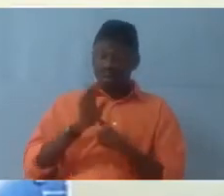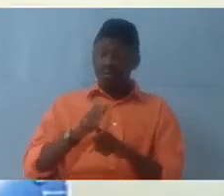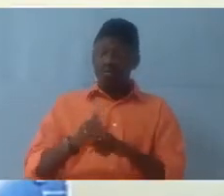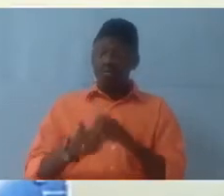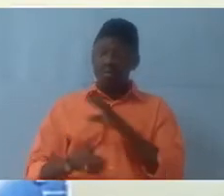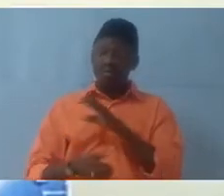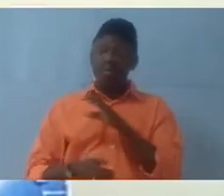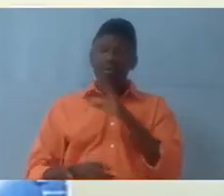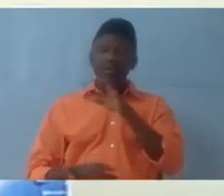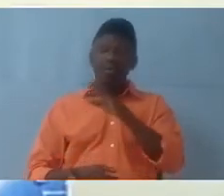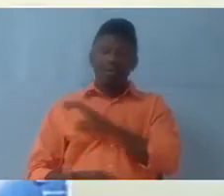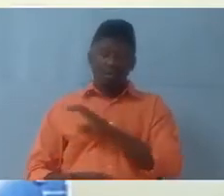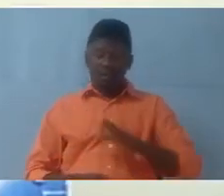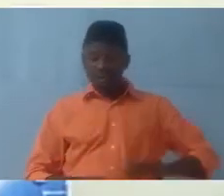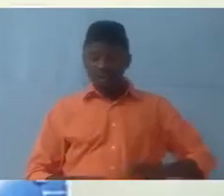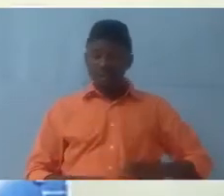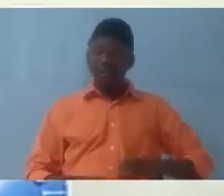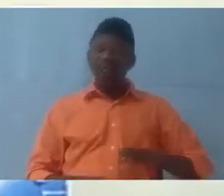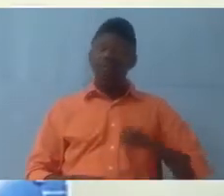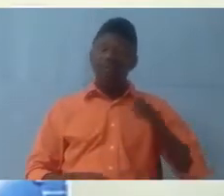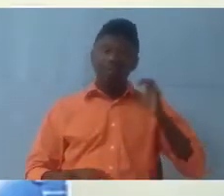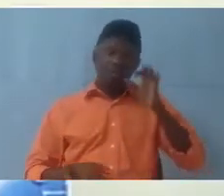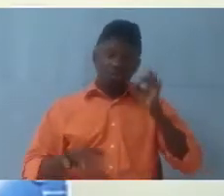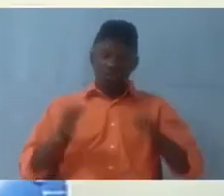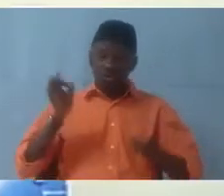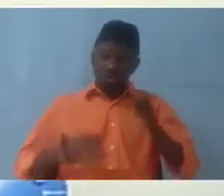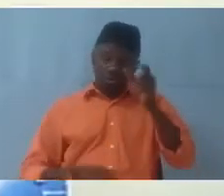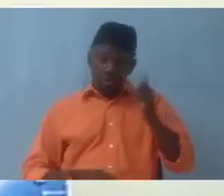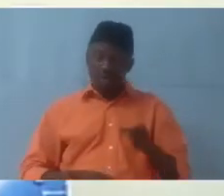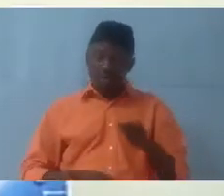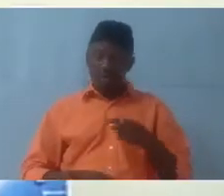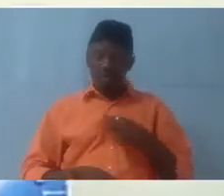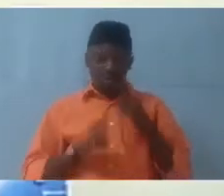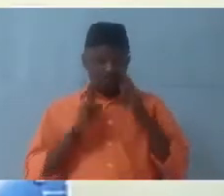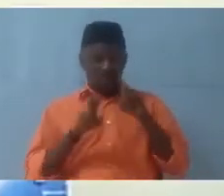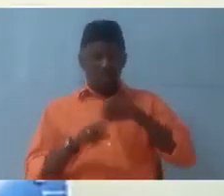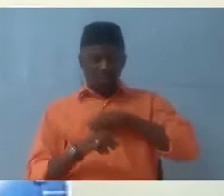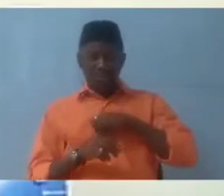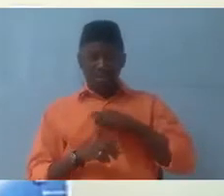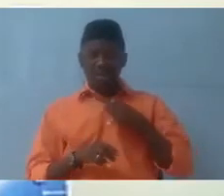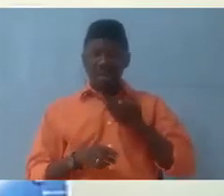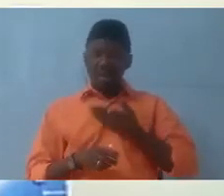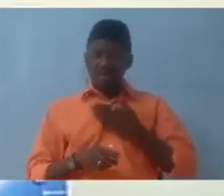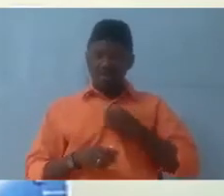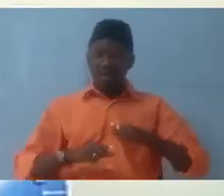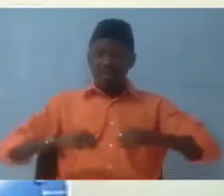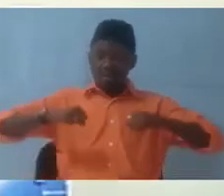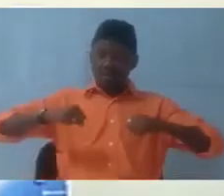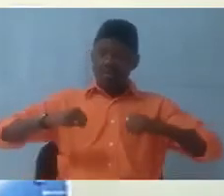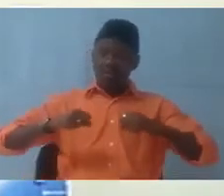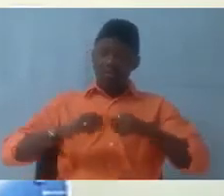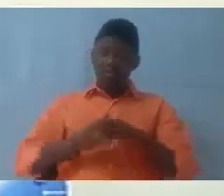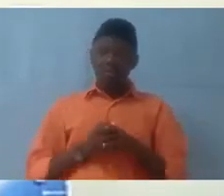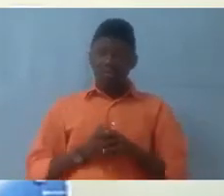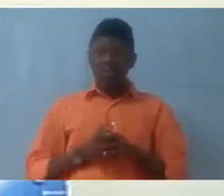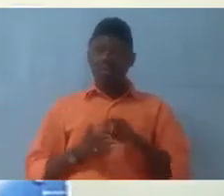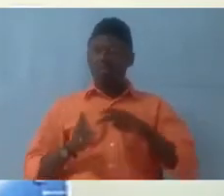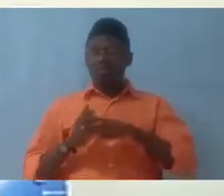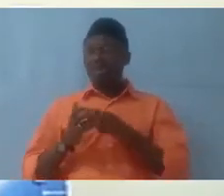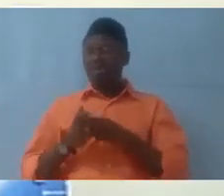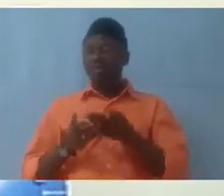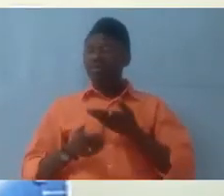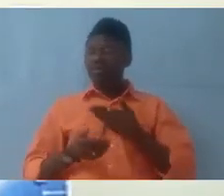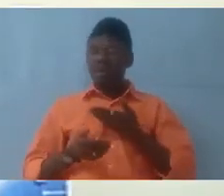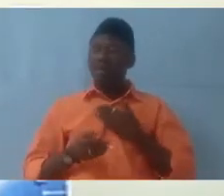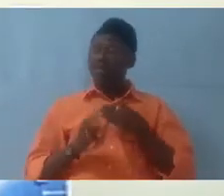having a boss who is the president, pour CJ bi gis né dal amna boss bu melni president bi, that will that may to a great extent influence